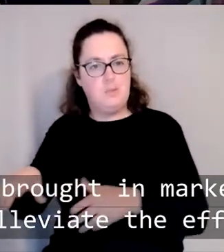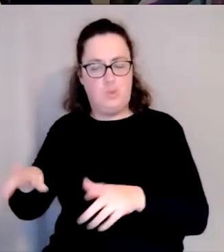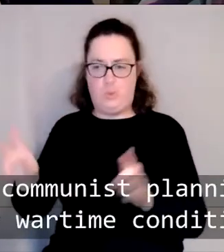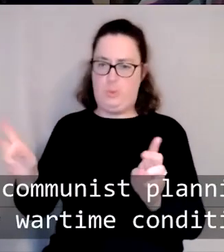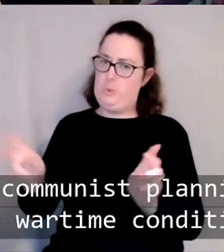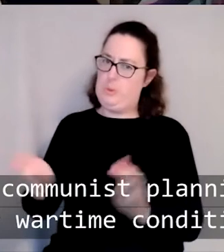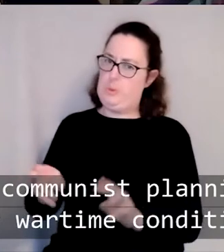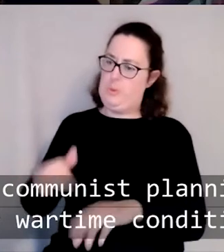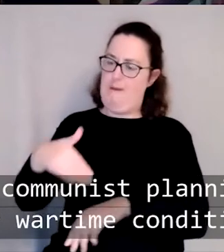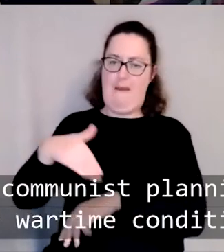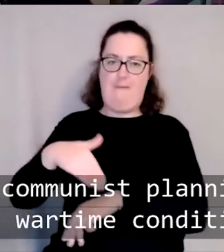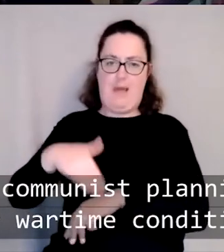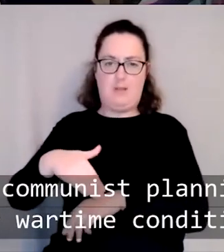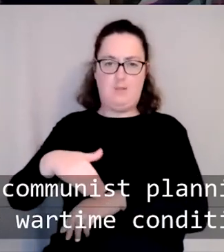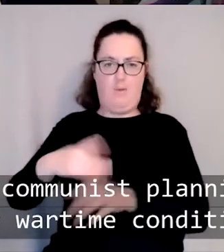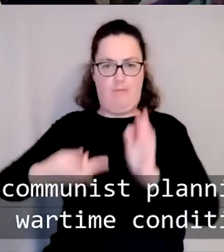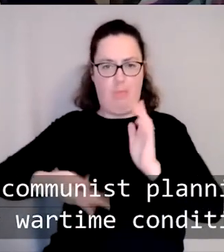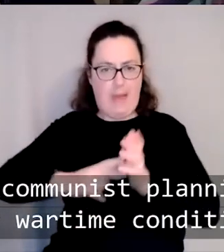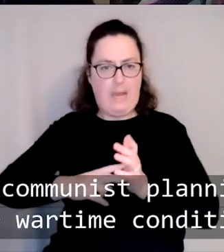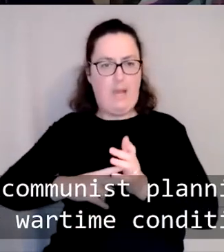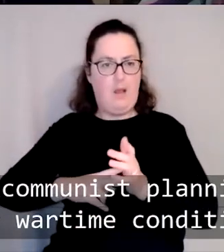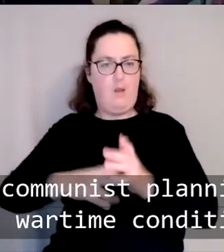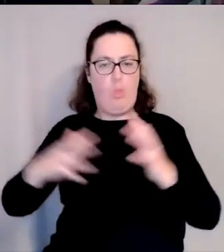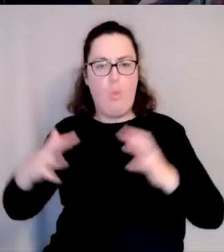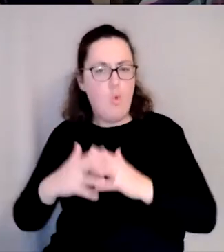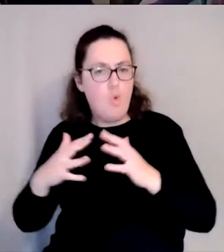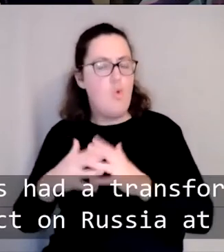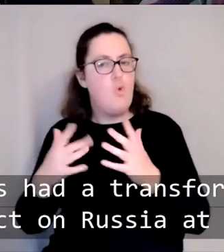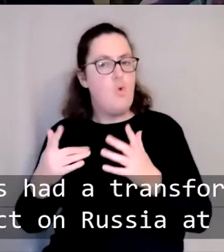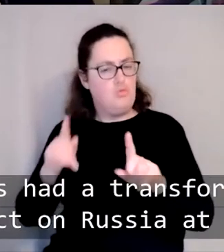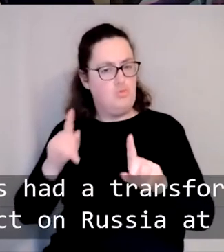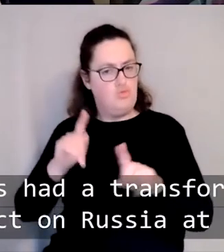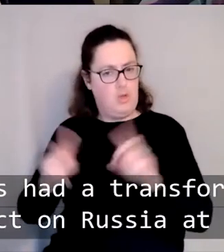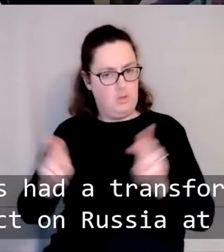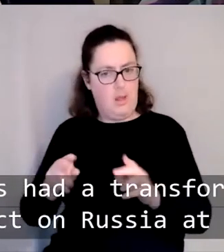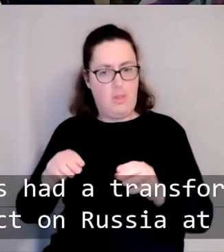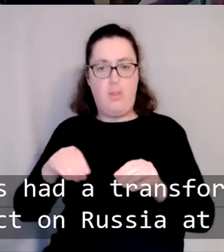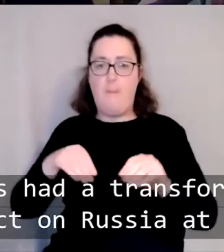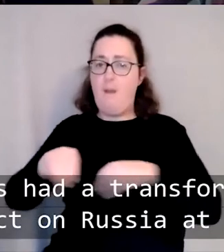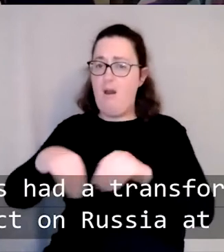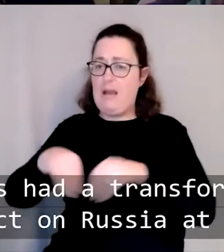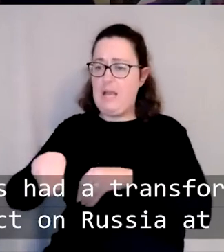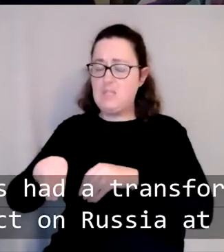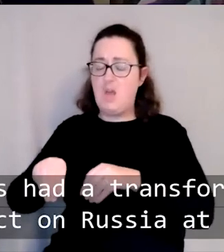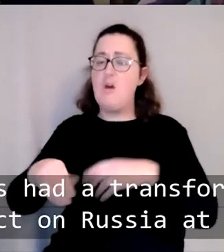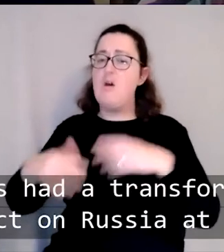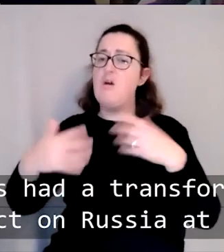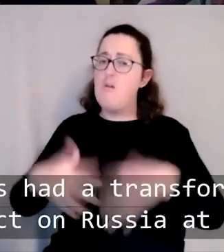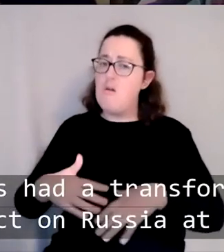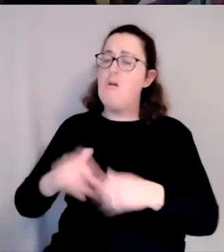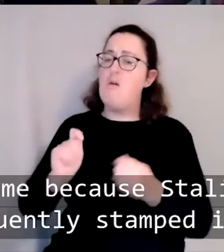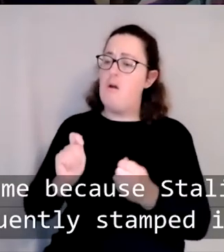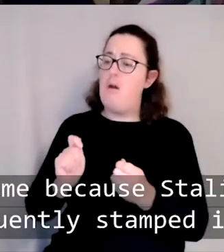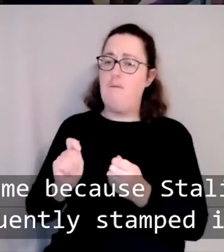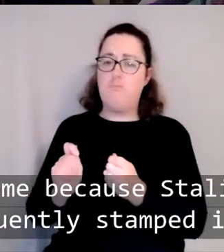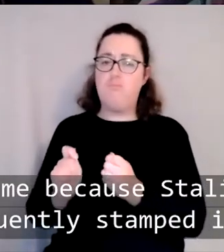the effects of, you know, communist planning and the wartime conditions. And markets had a transformative effect on Russia